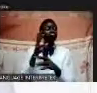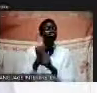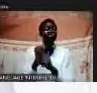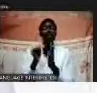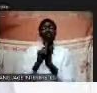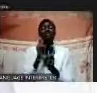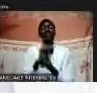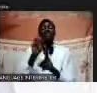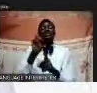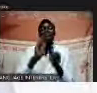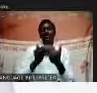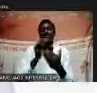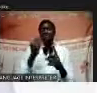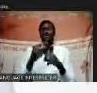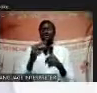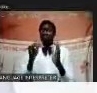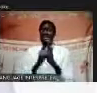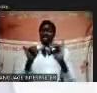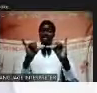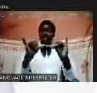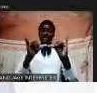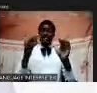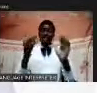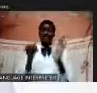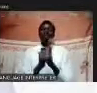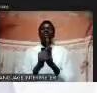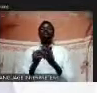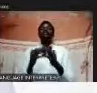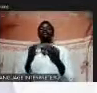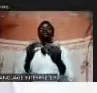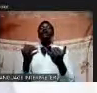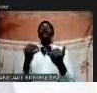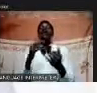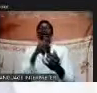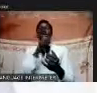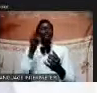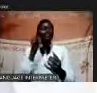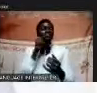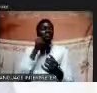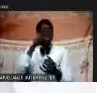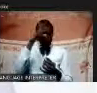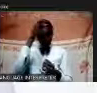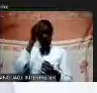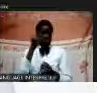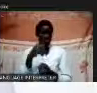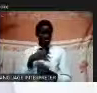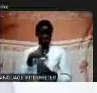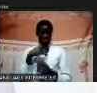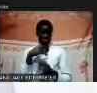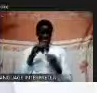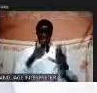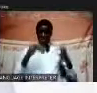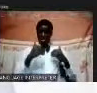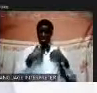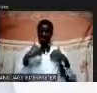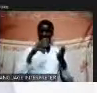of that. Okay, so Nigerian men that are out there, if your child has learning disabilities, the sky